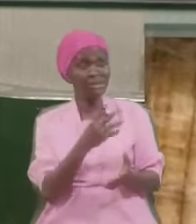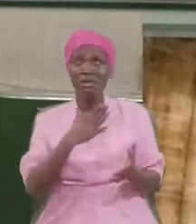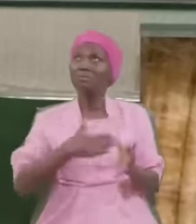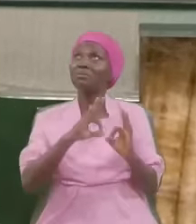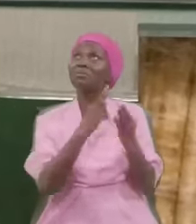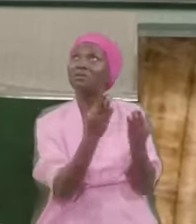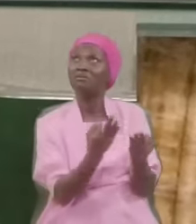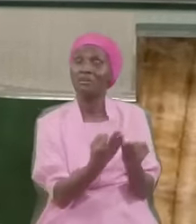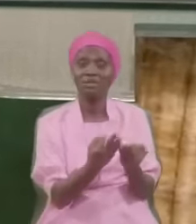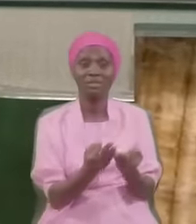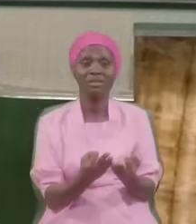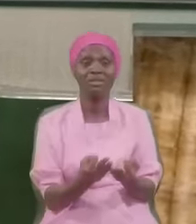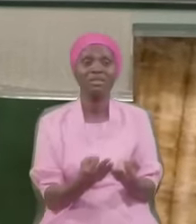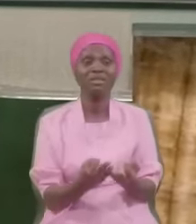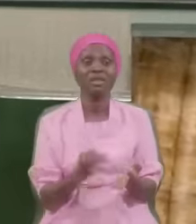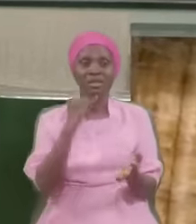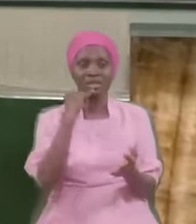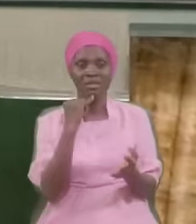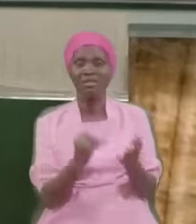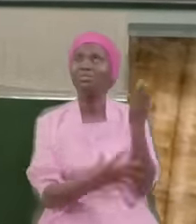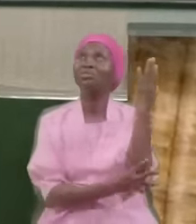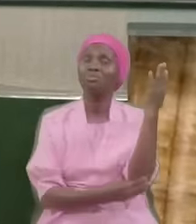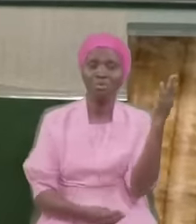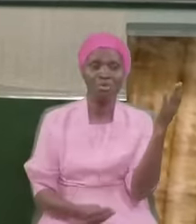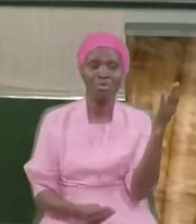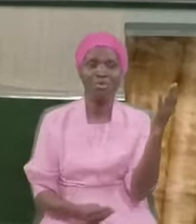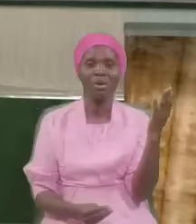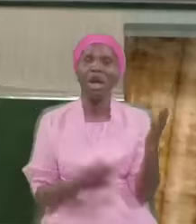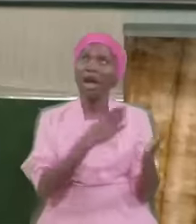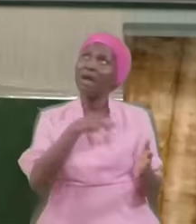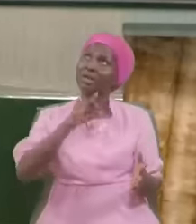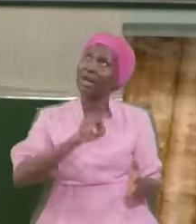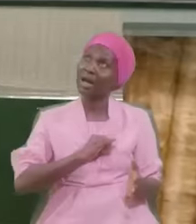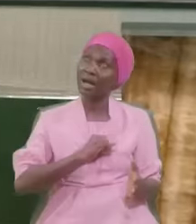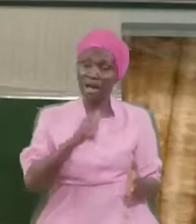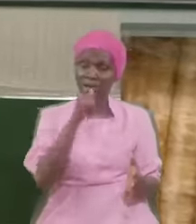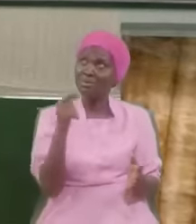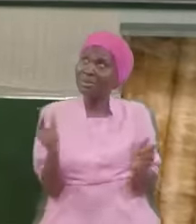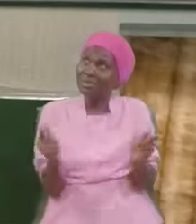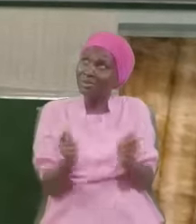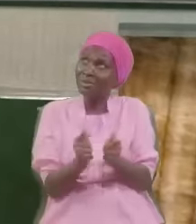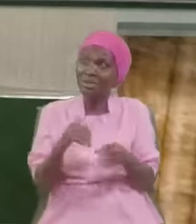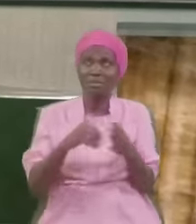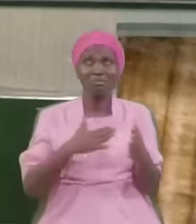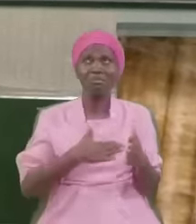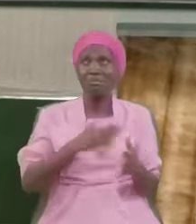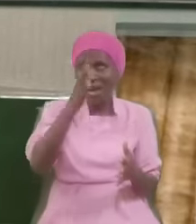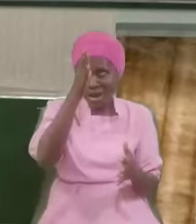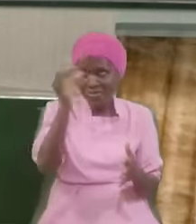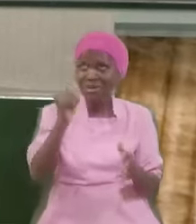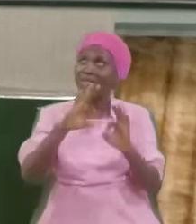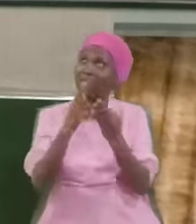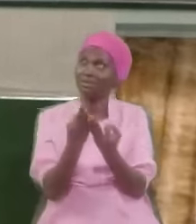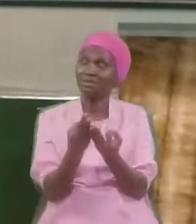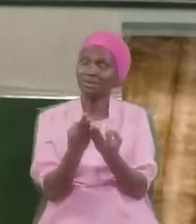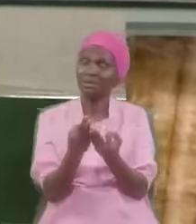is poor in Manasseh, and I am the least in my Father's house. Look at verse